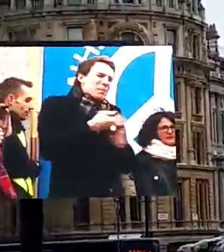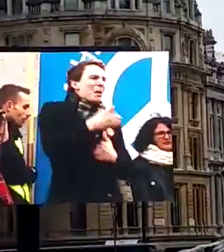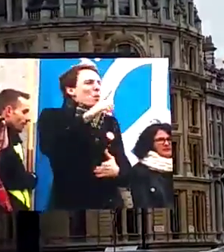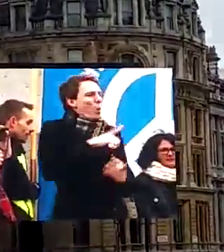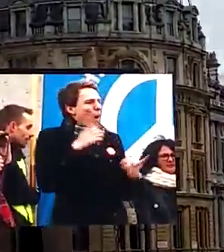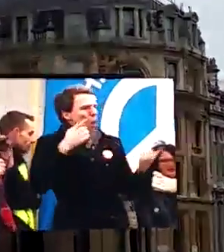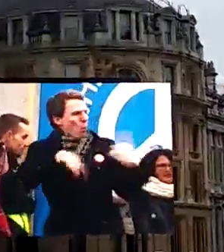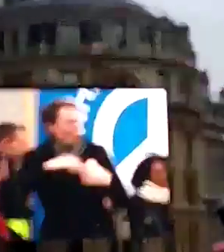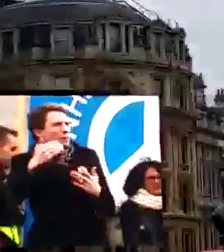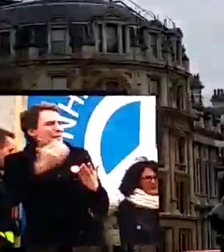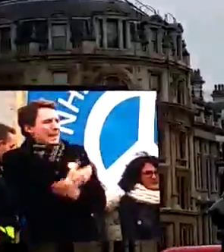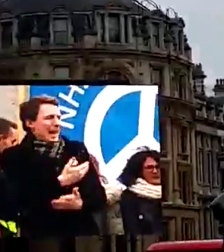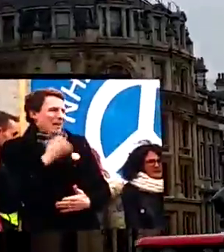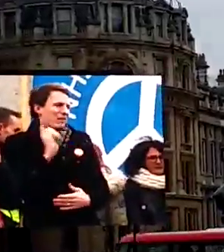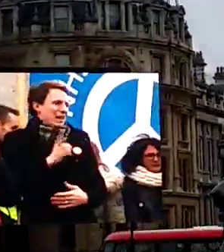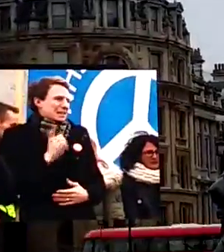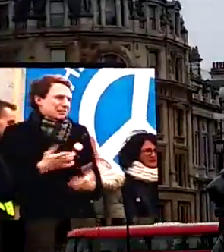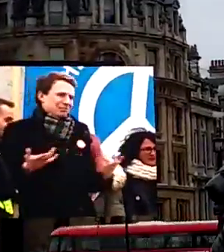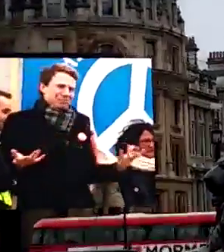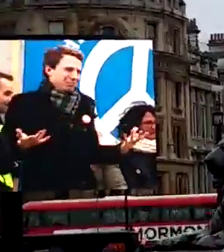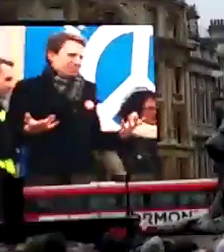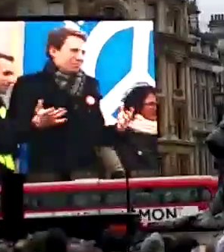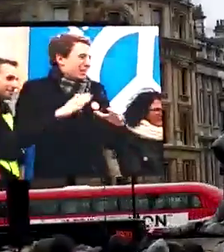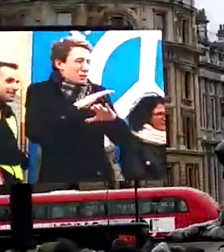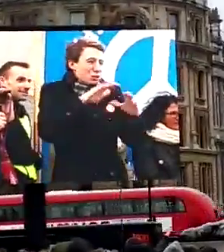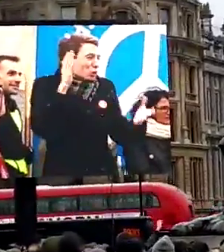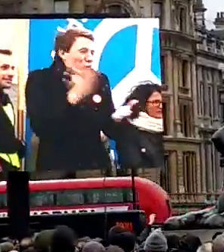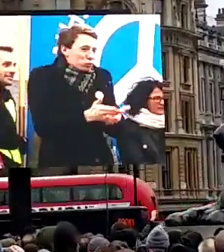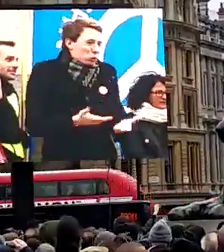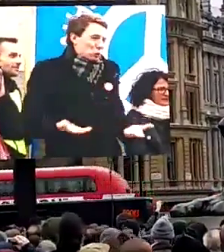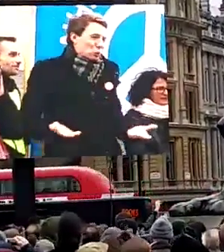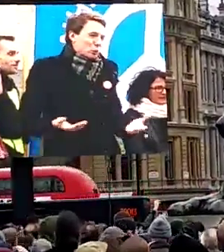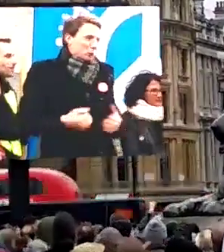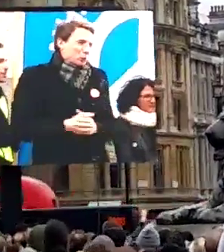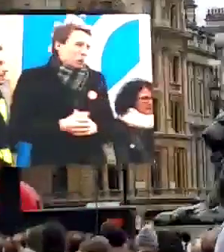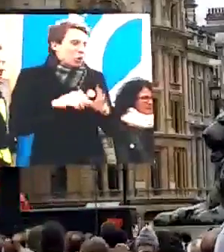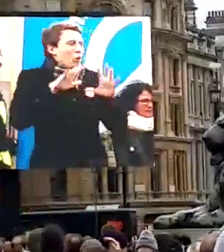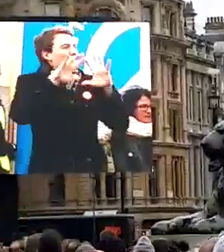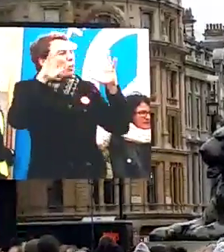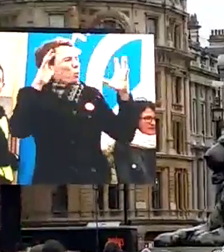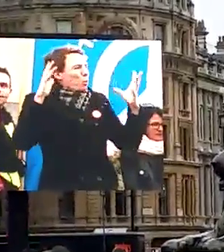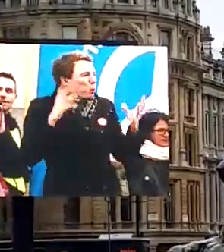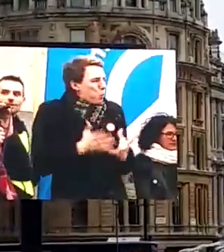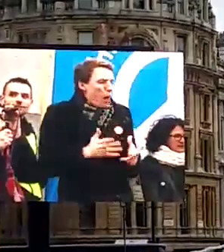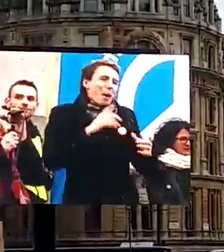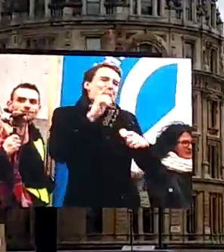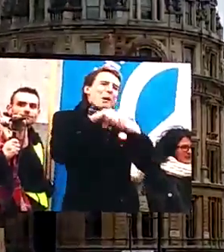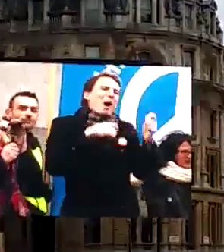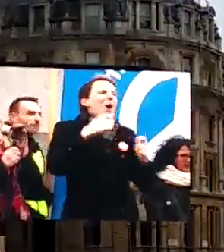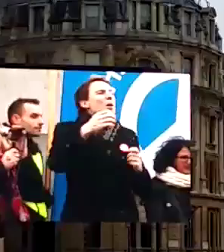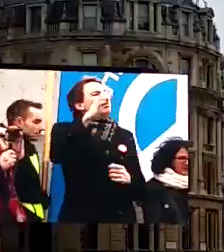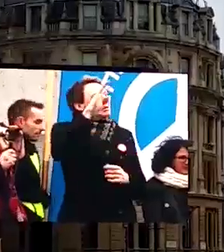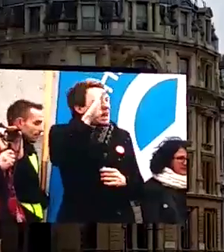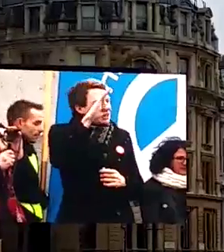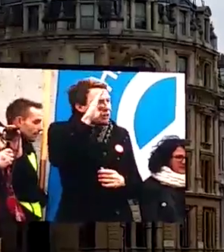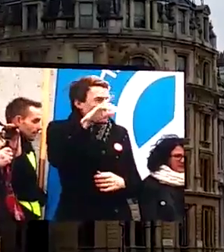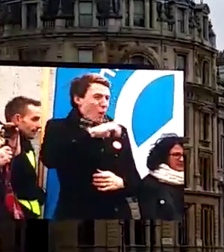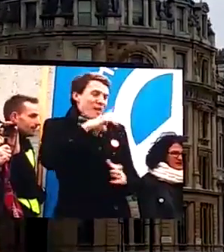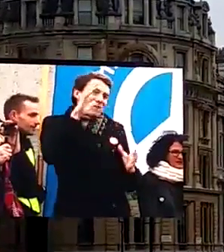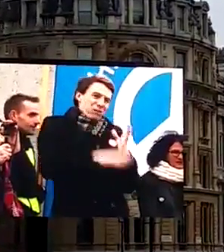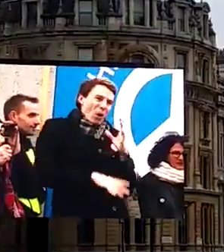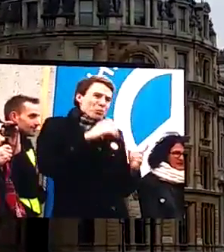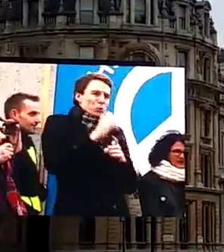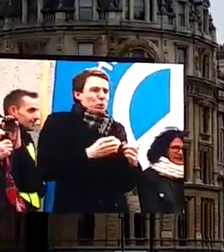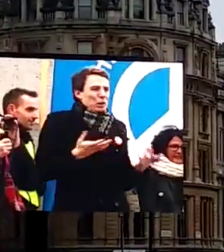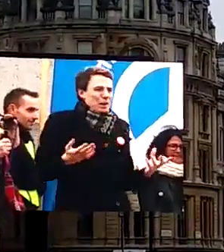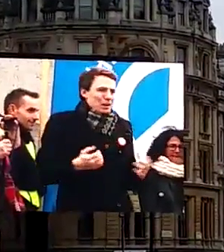Safe. That just simply is not the case. We are making the world a more dangerous place.